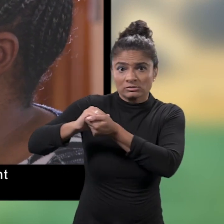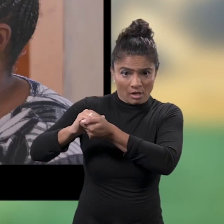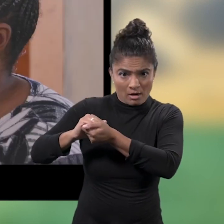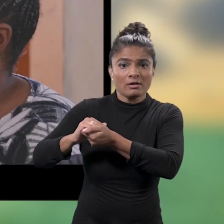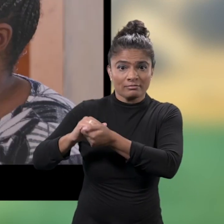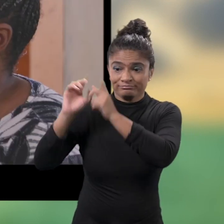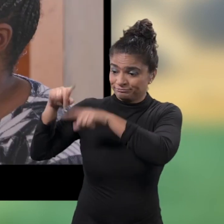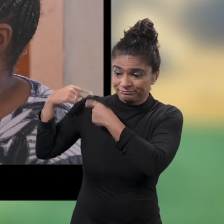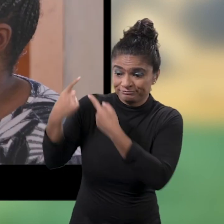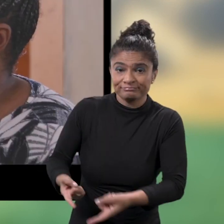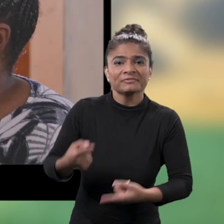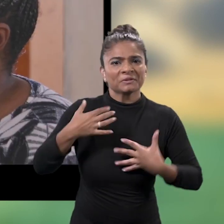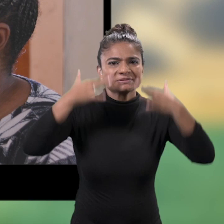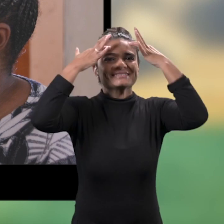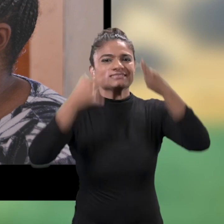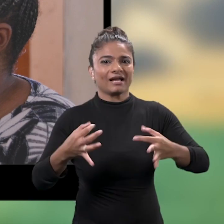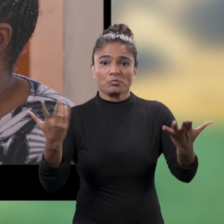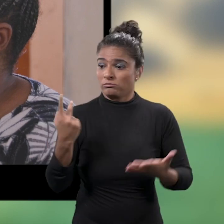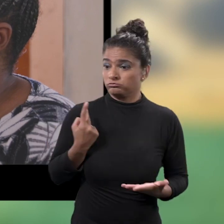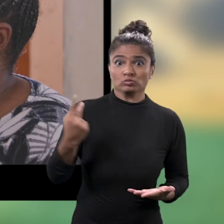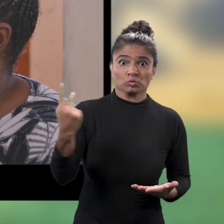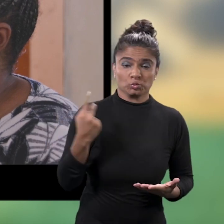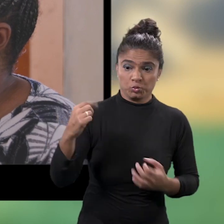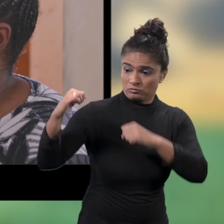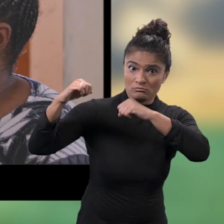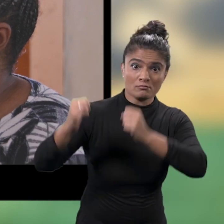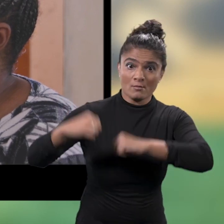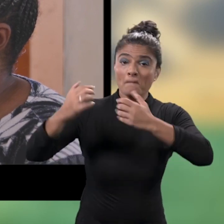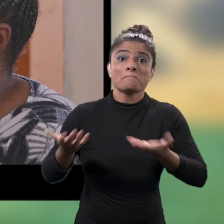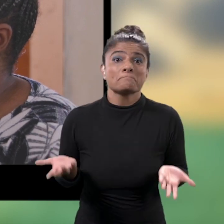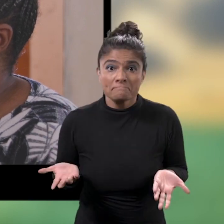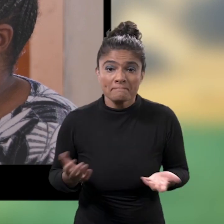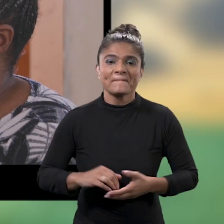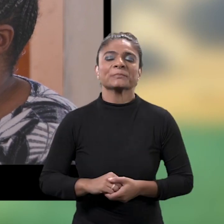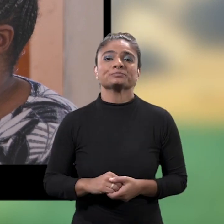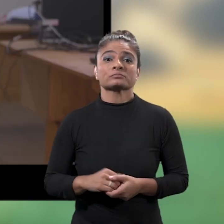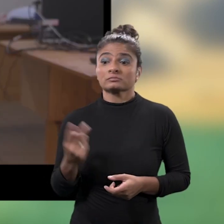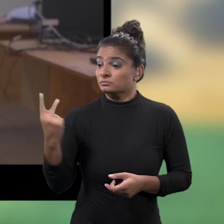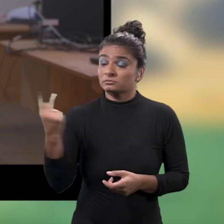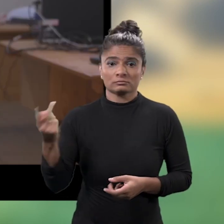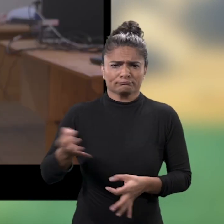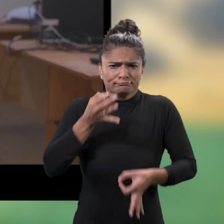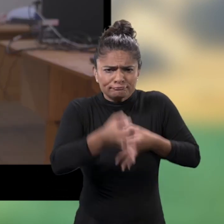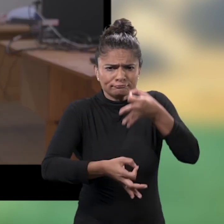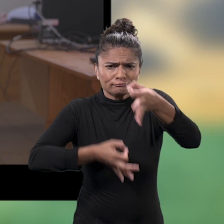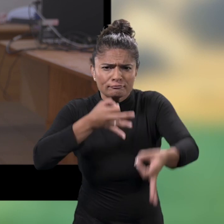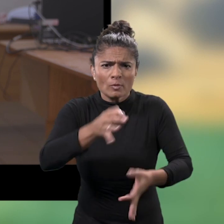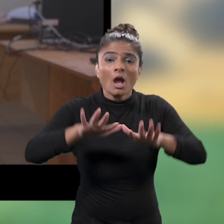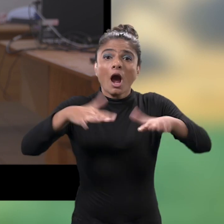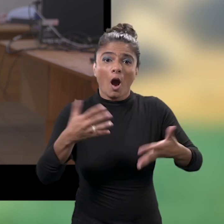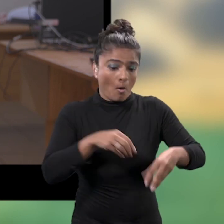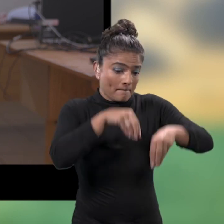naye. Up until namhlanje sibona ukuthi uPT decide naye akhulume